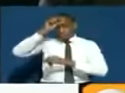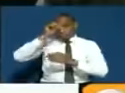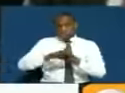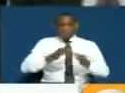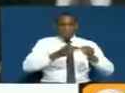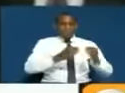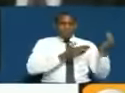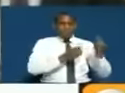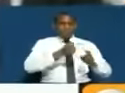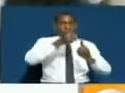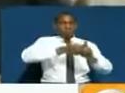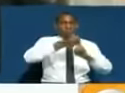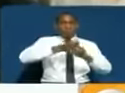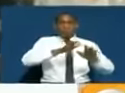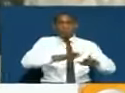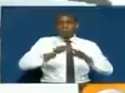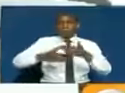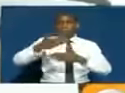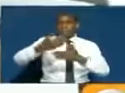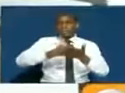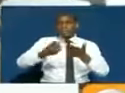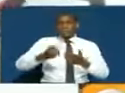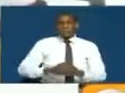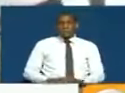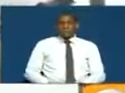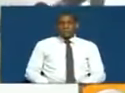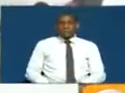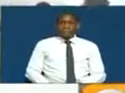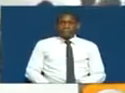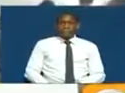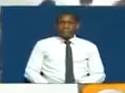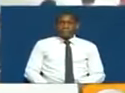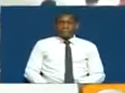is expected to widen its popularization campaign next week. Faisal Ahmed, Citizen TV,